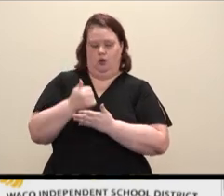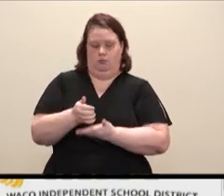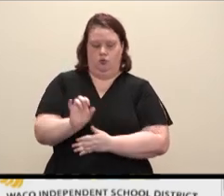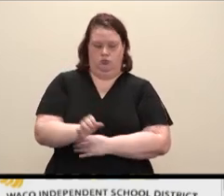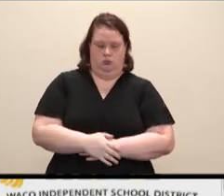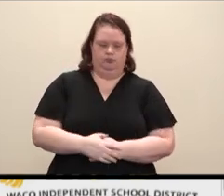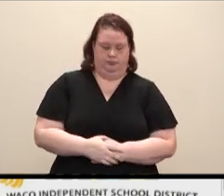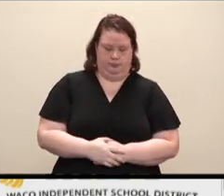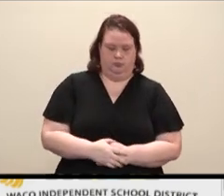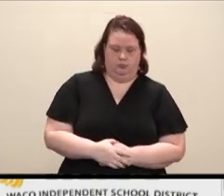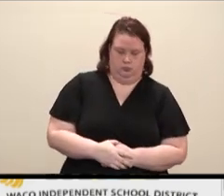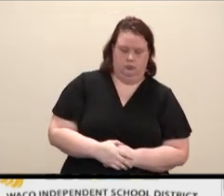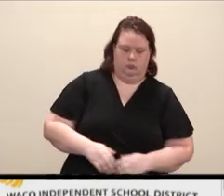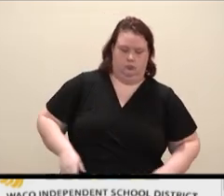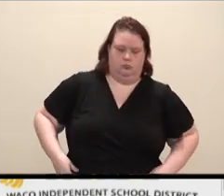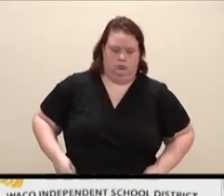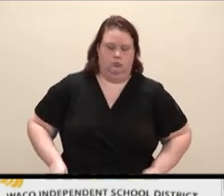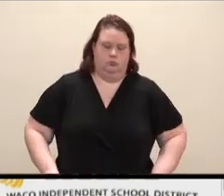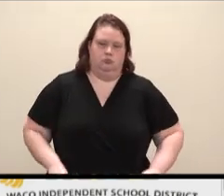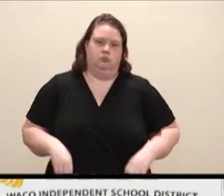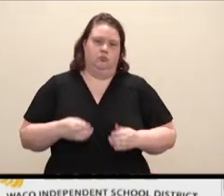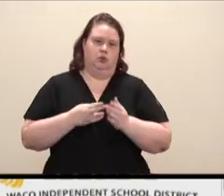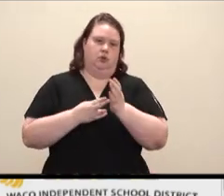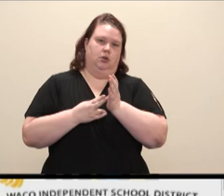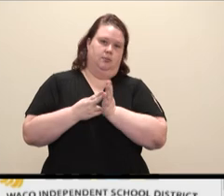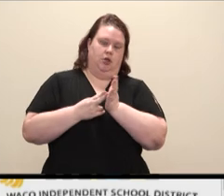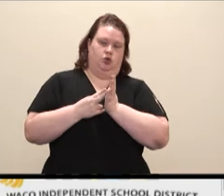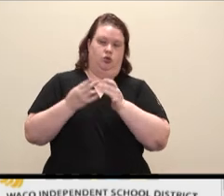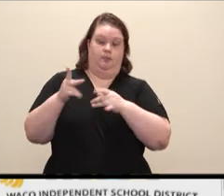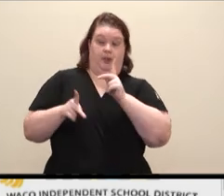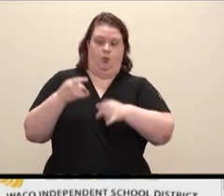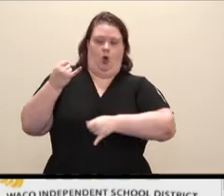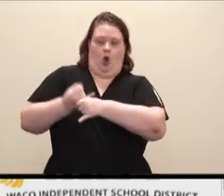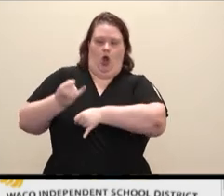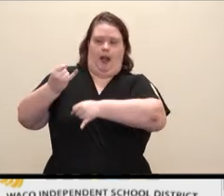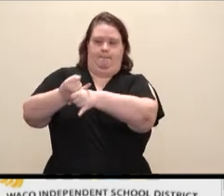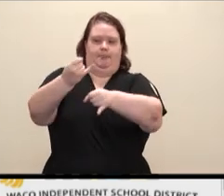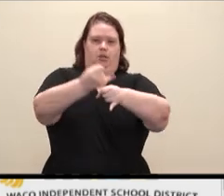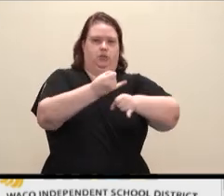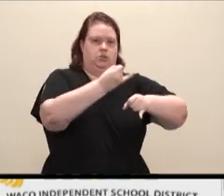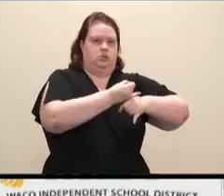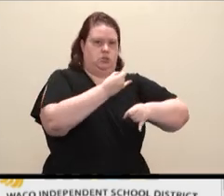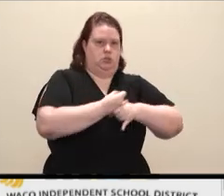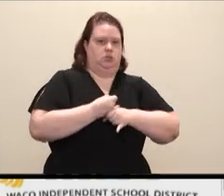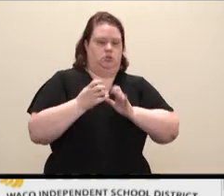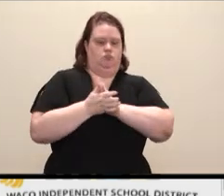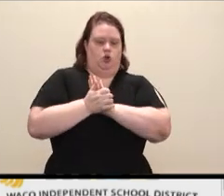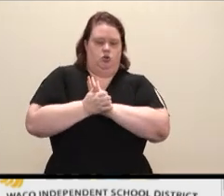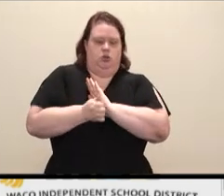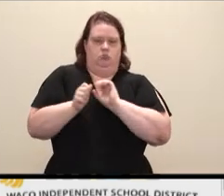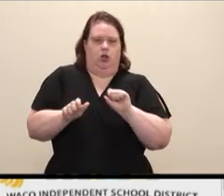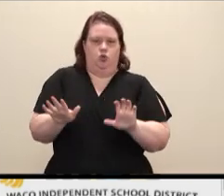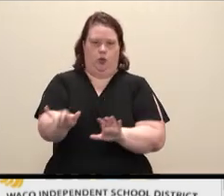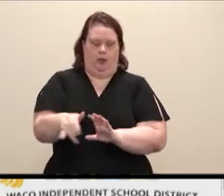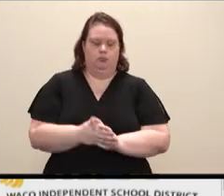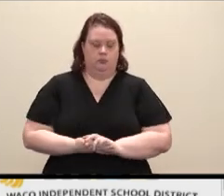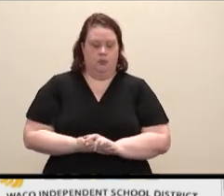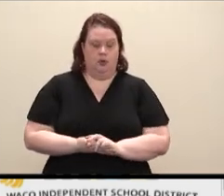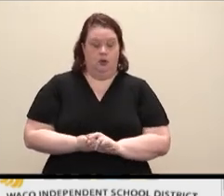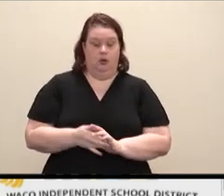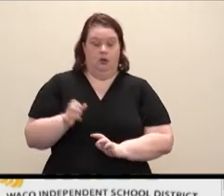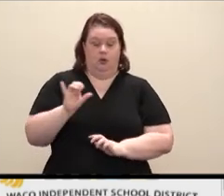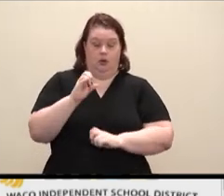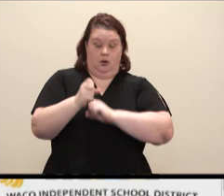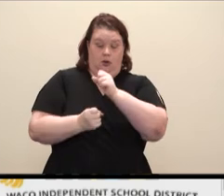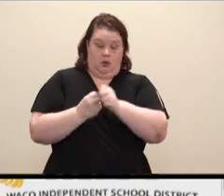we've been talking about as well, and ensuring that those folks are equipped to do that work. And then develop and